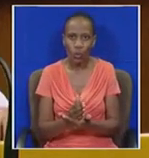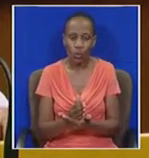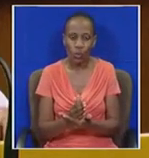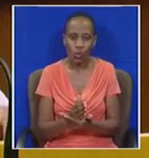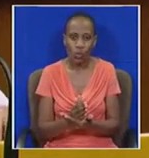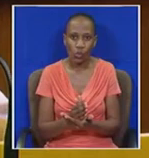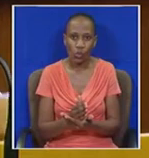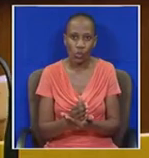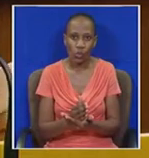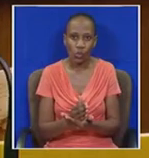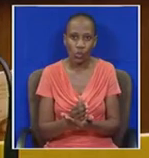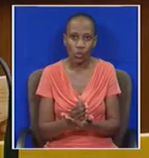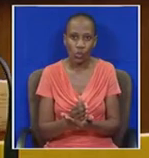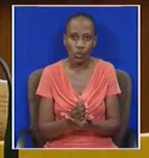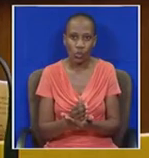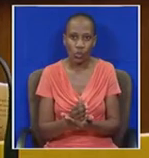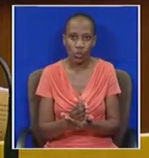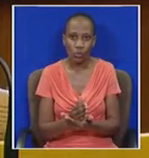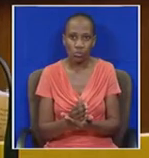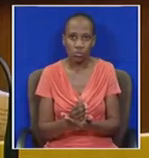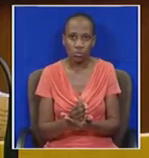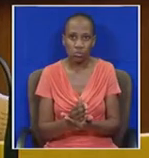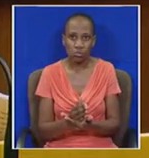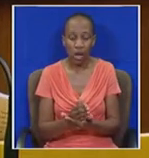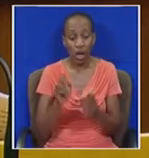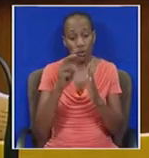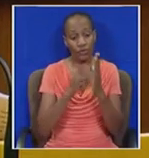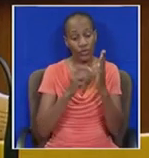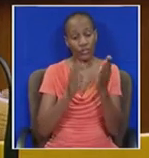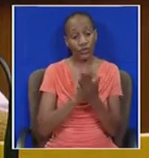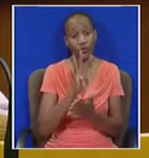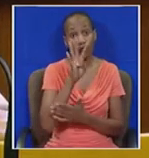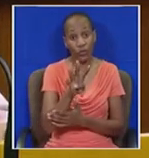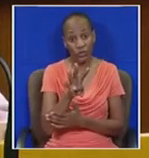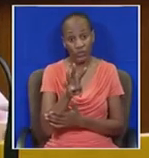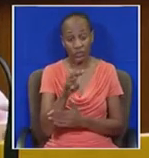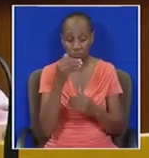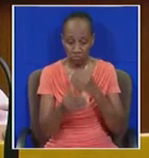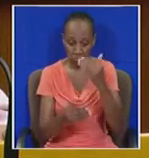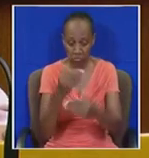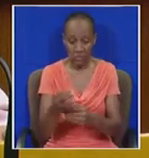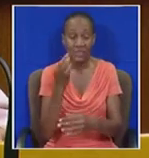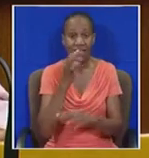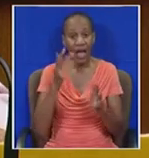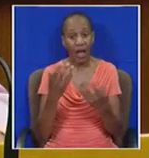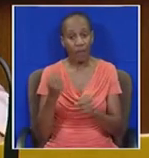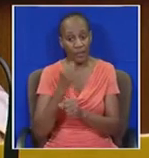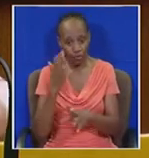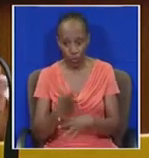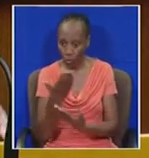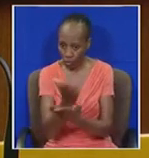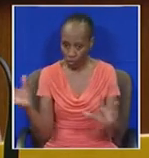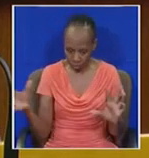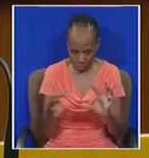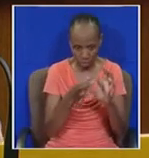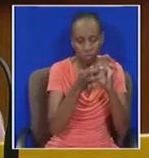thresholds. We know that the Regulation 14 and preferential procurement deals with non-compliance. But no, we